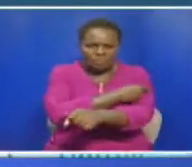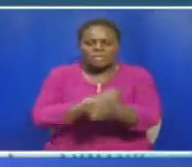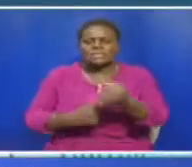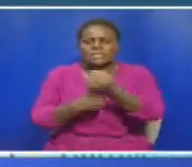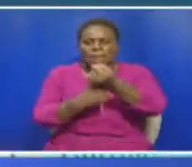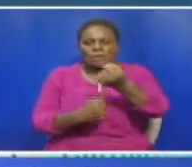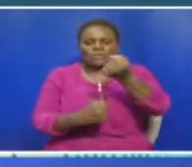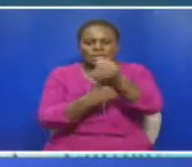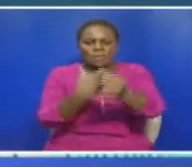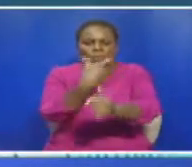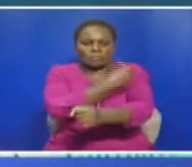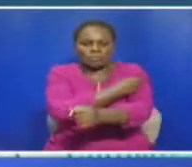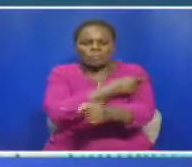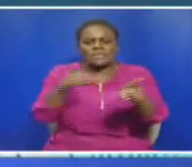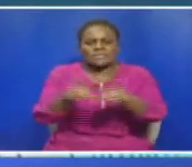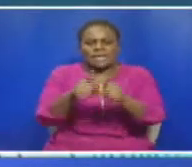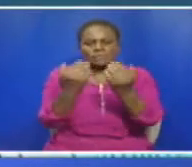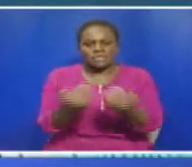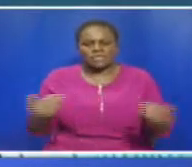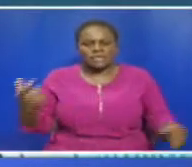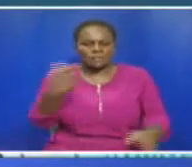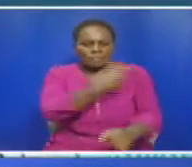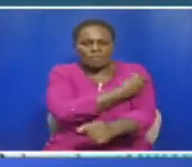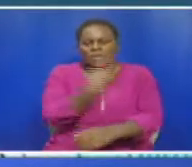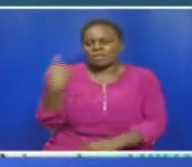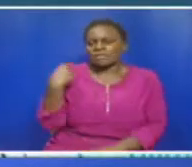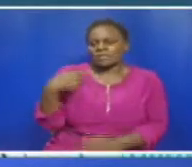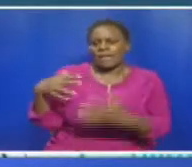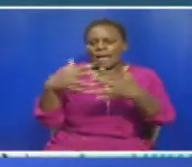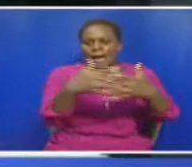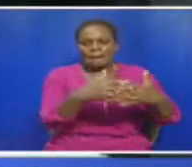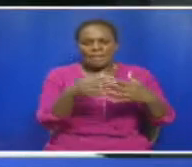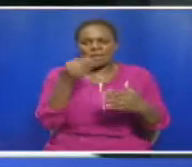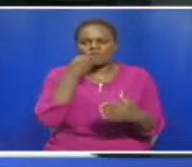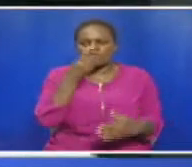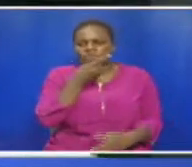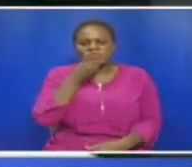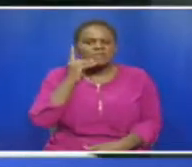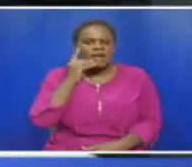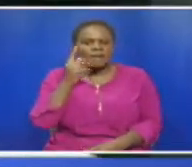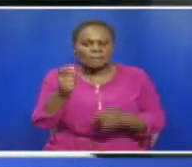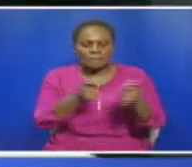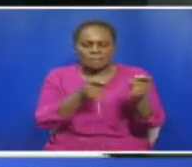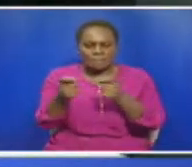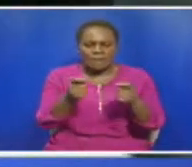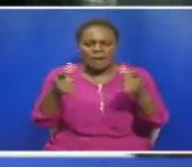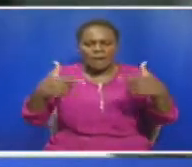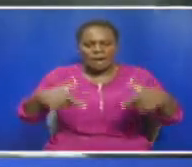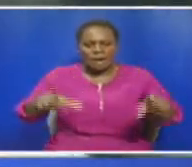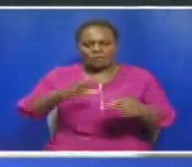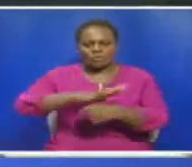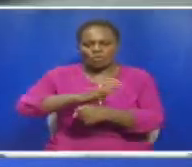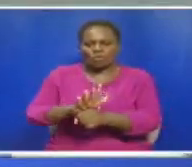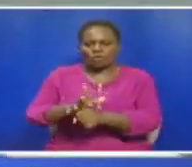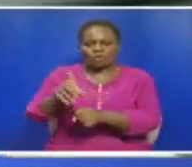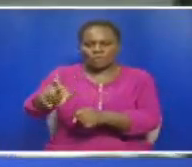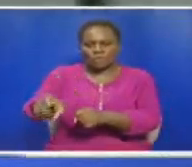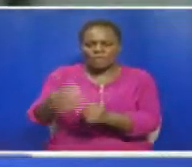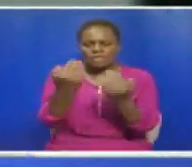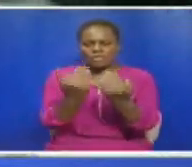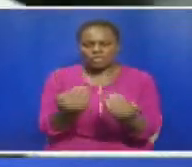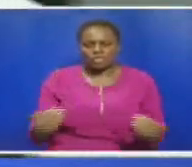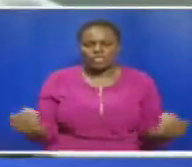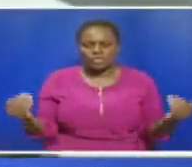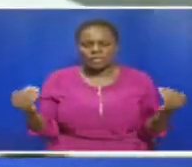shots and vaccinating children. Recently, the U.S. Food and Drug Administration authorized COVID-19 vaccine for